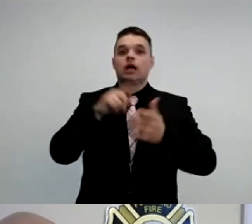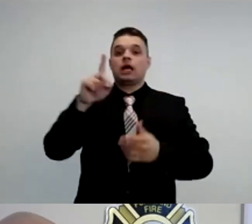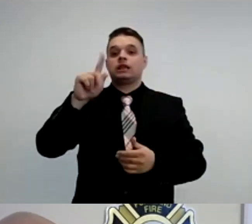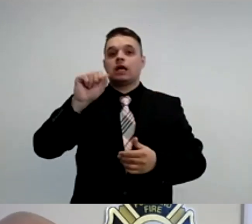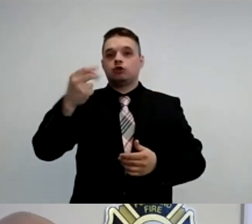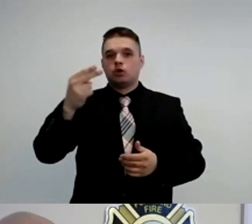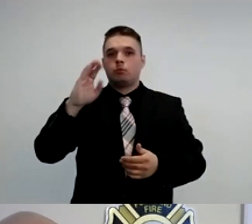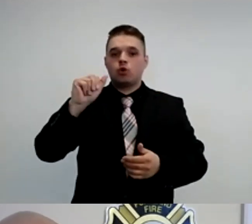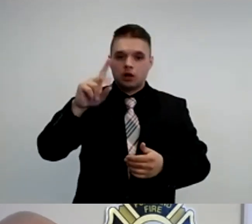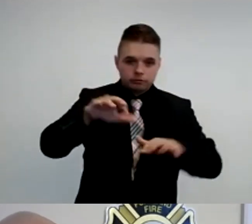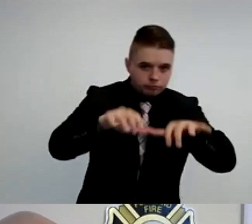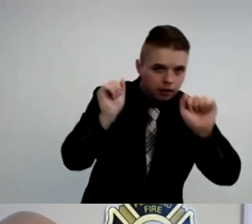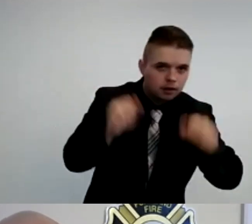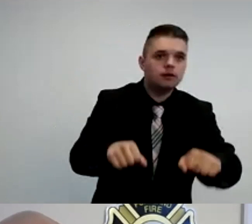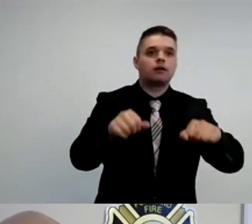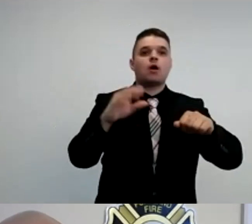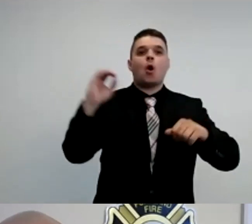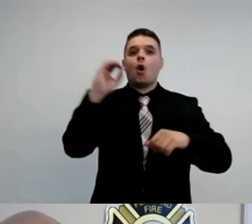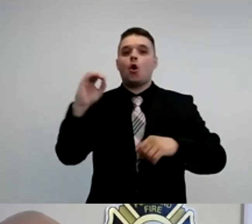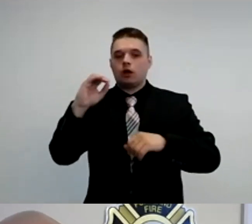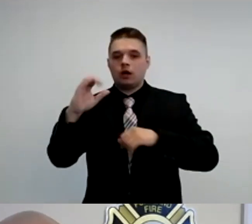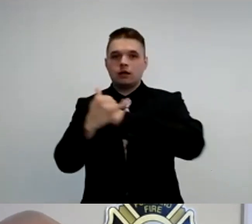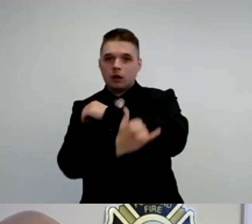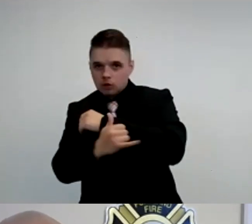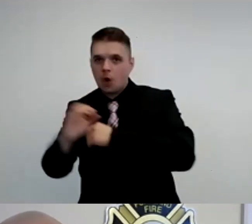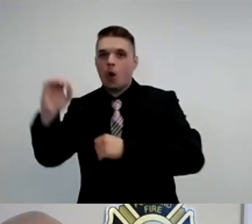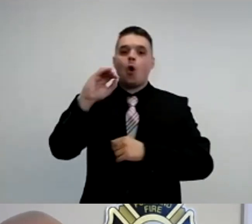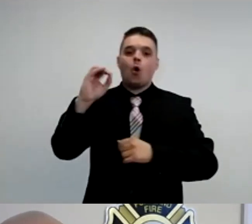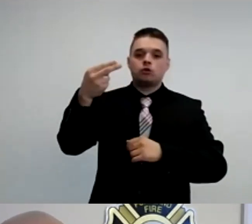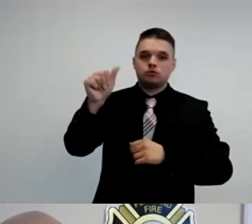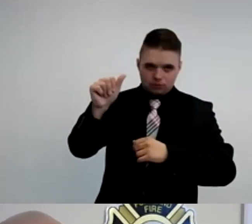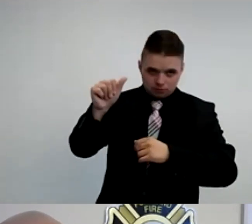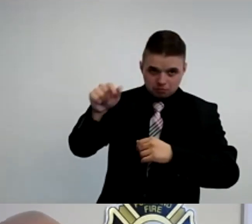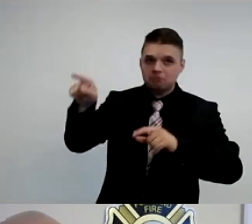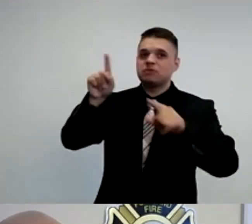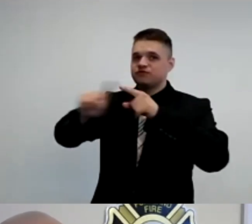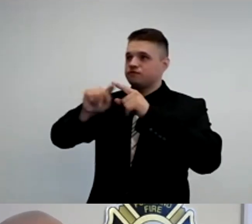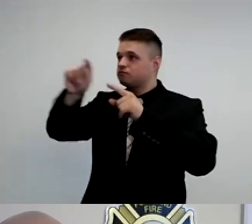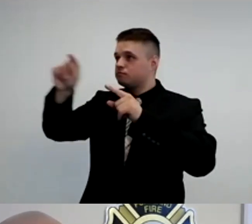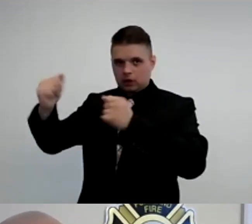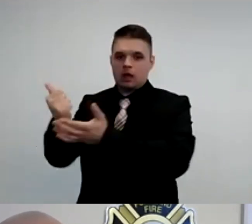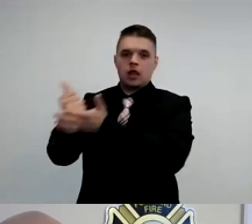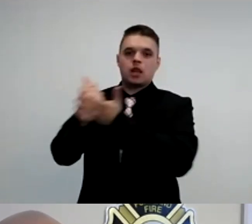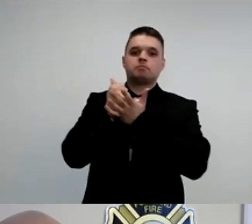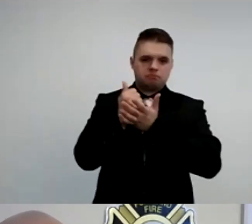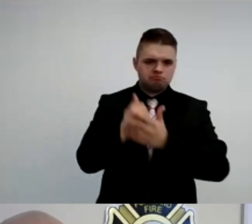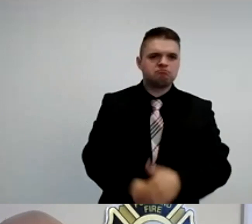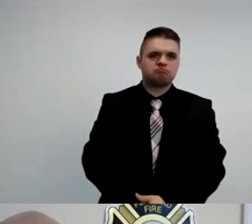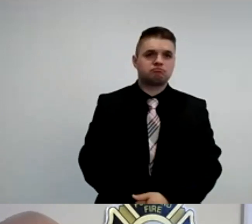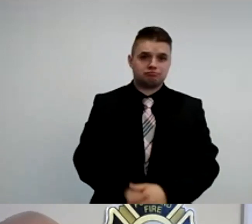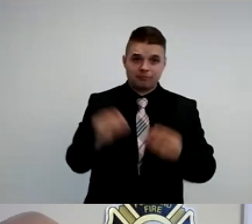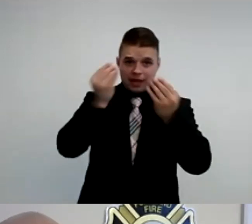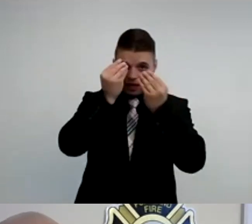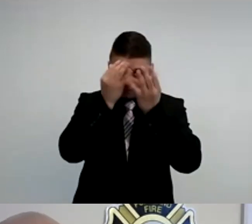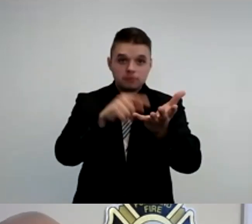Oregon, OHA have also put up that I think are really beneficial, and information makes people feel good. I mean, there's no reason